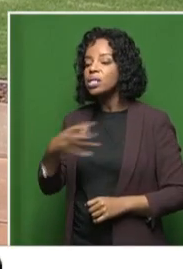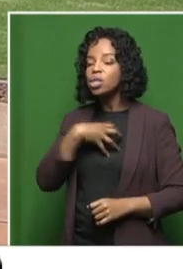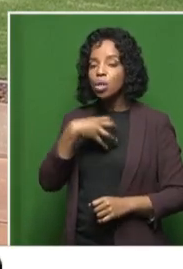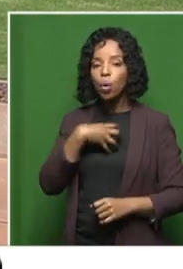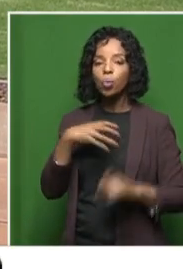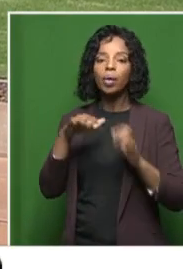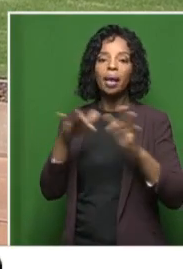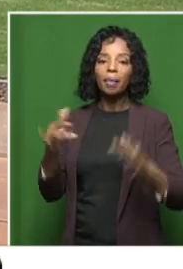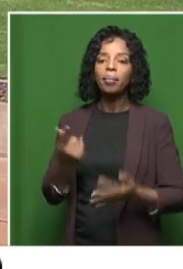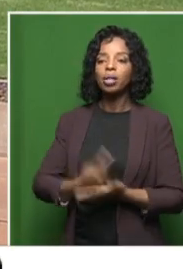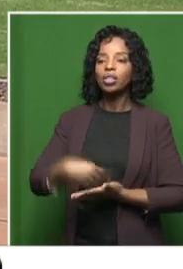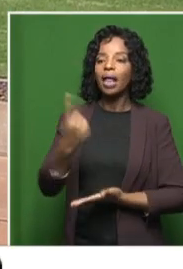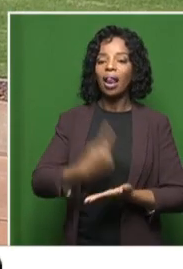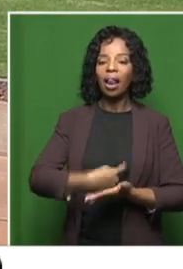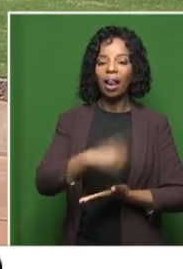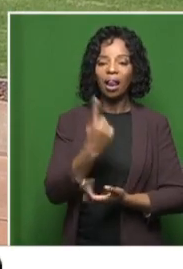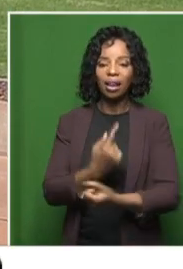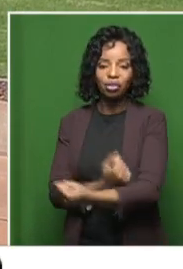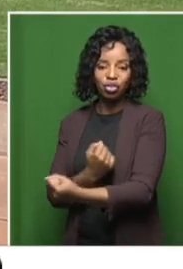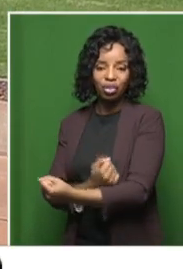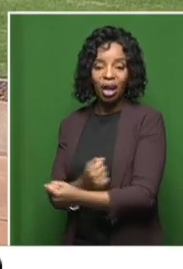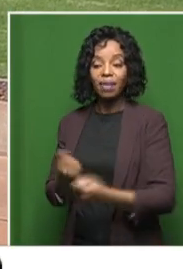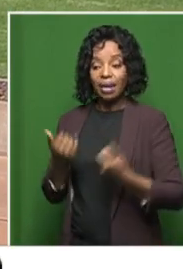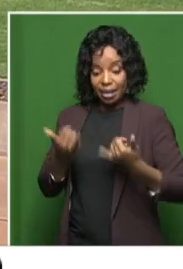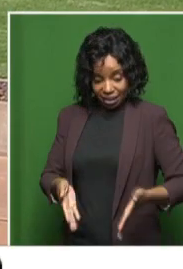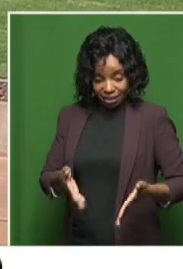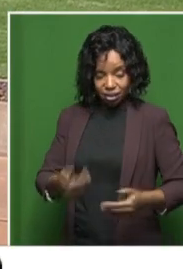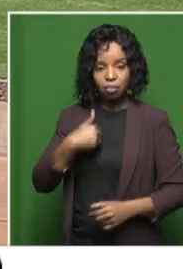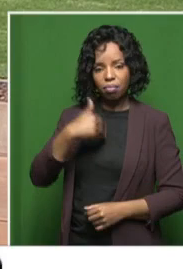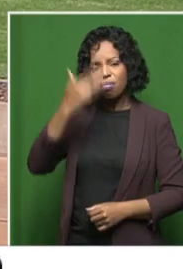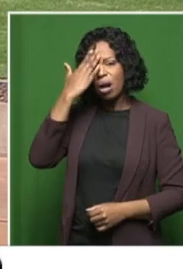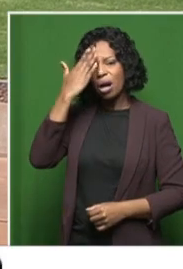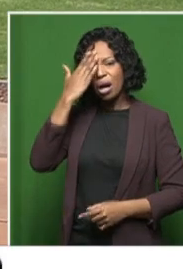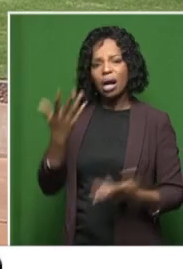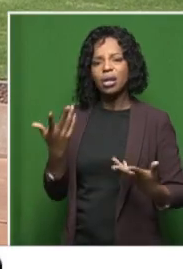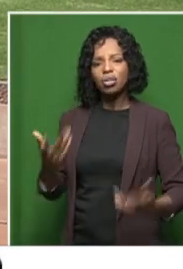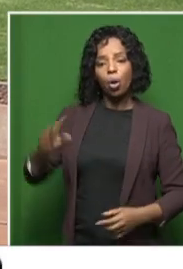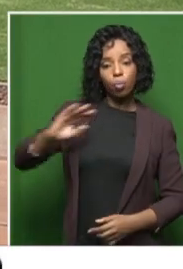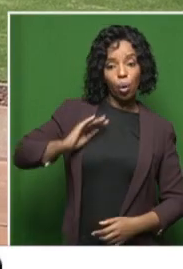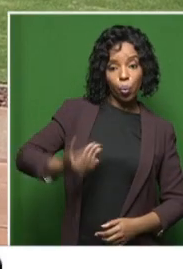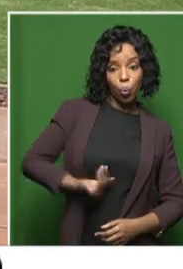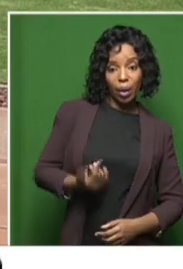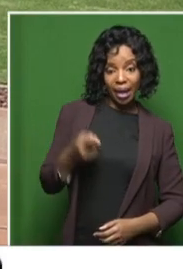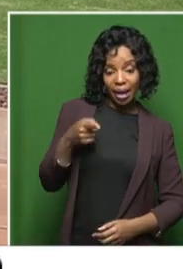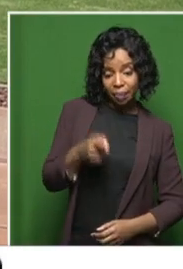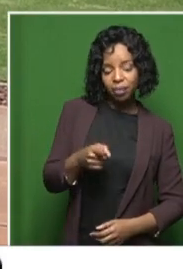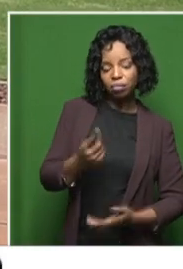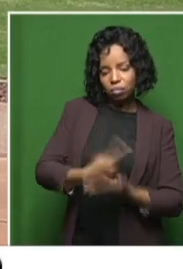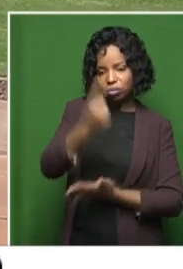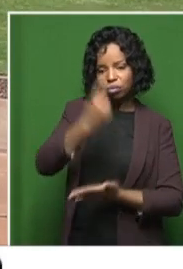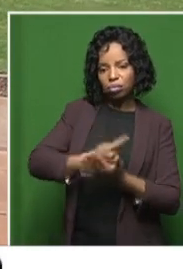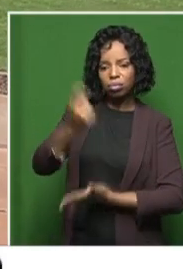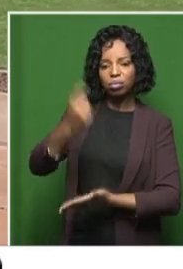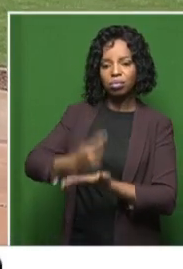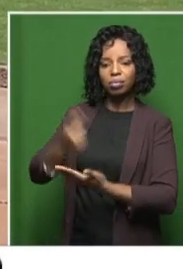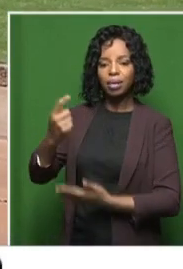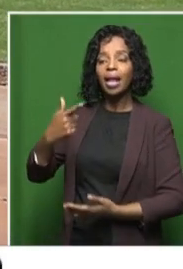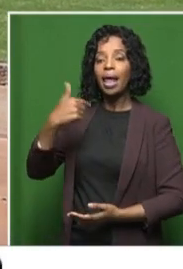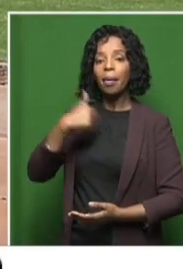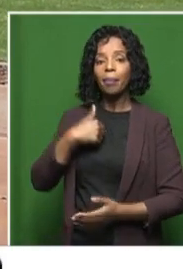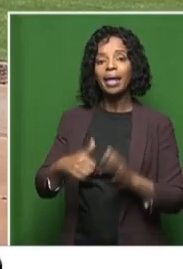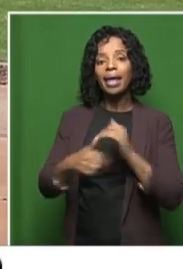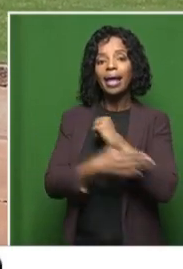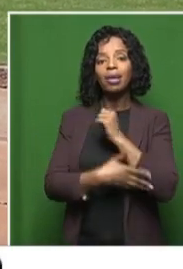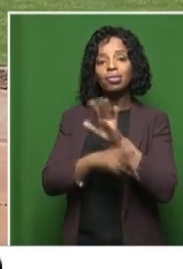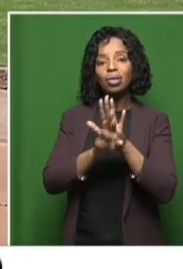women are used in drug trafficking. I used to be ambassador in Brazil, and if you can ask me about the number of women, African women,